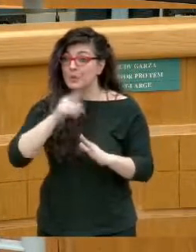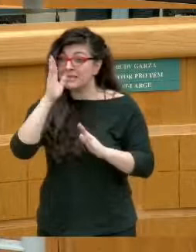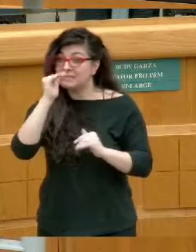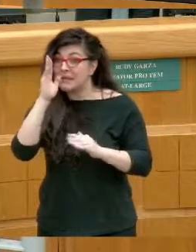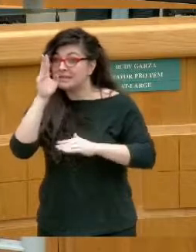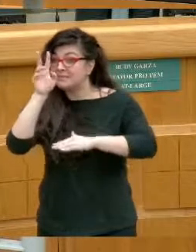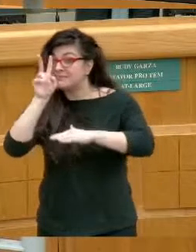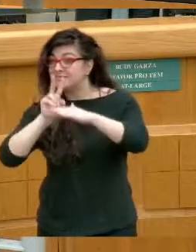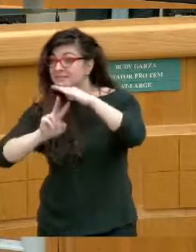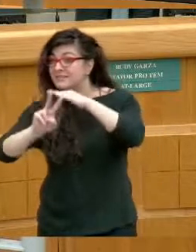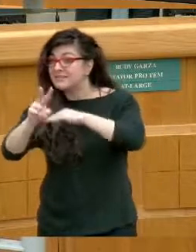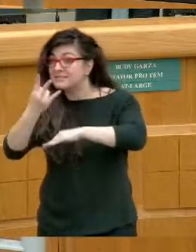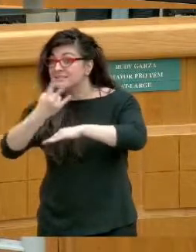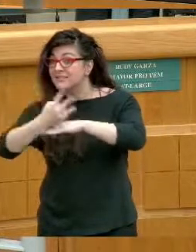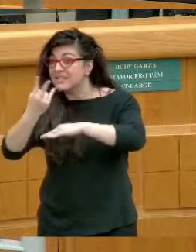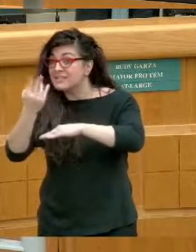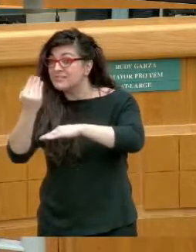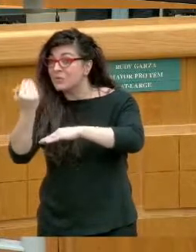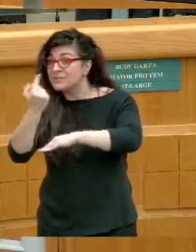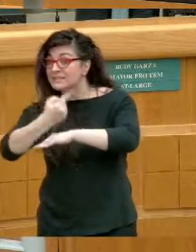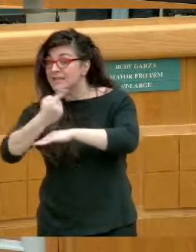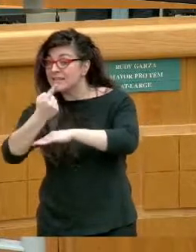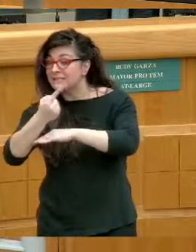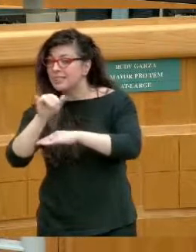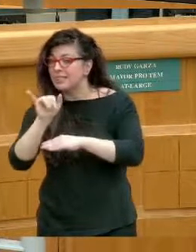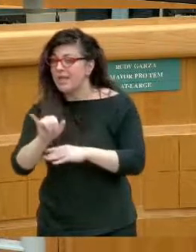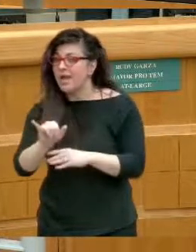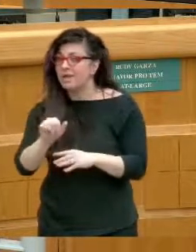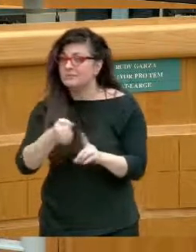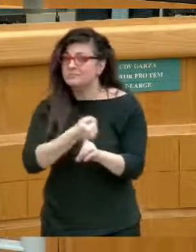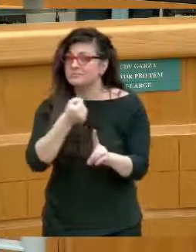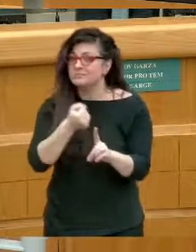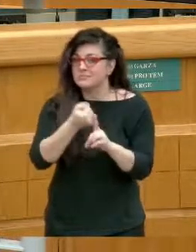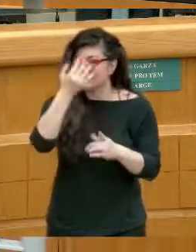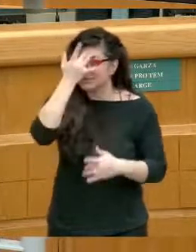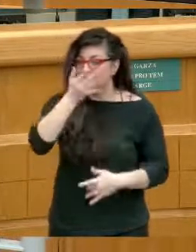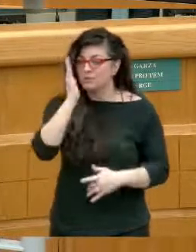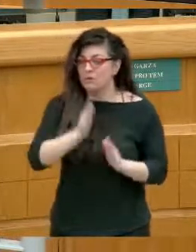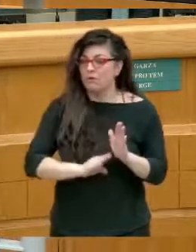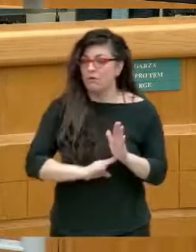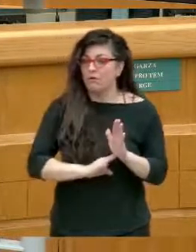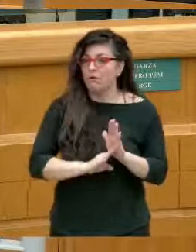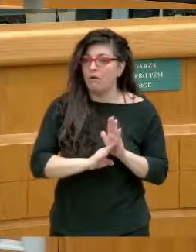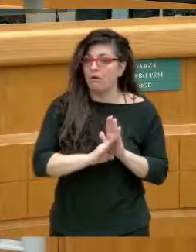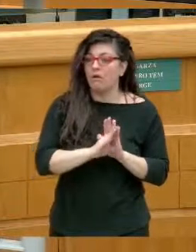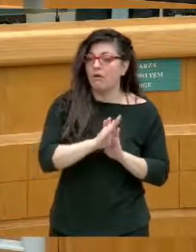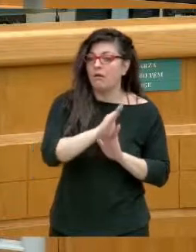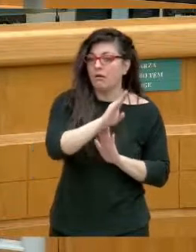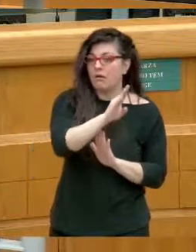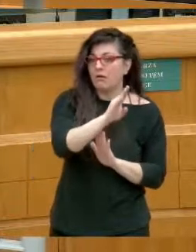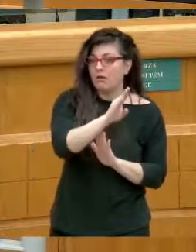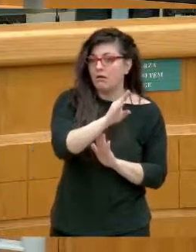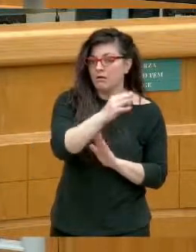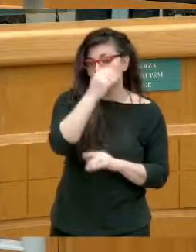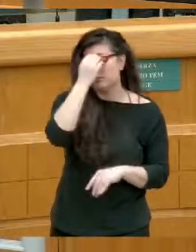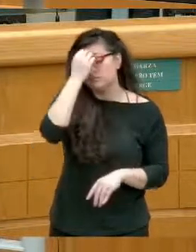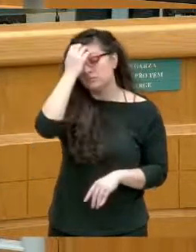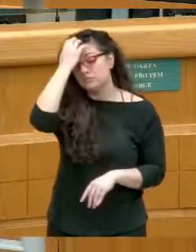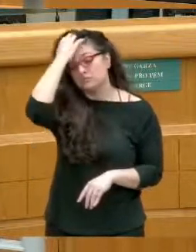future, we'd start seeing the positive cases coming in from the contractions of COVID-19 that occurred